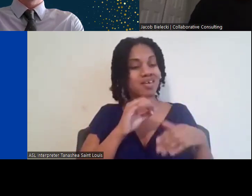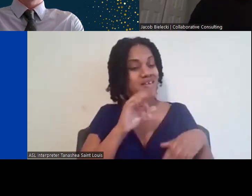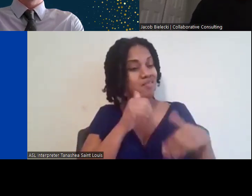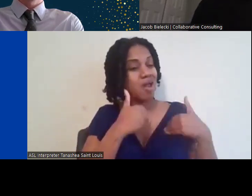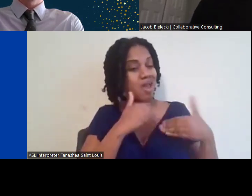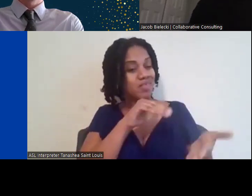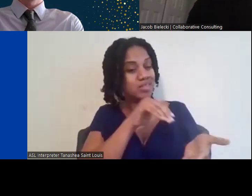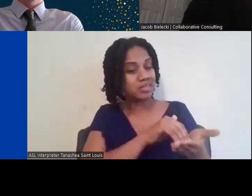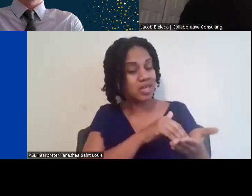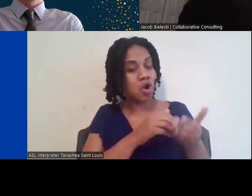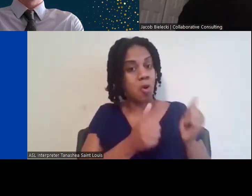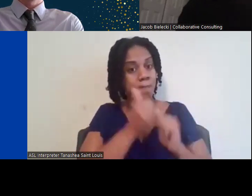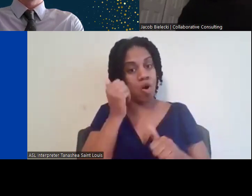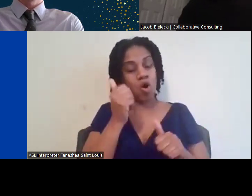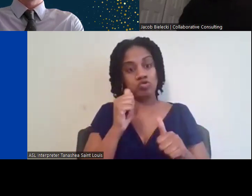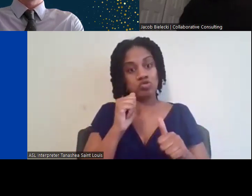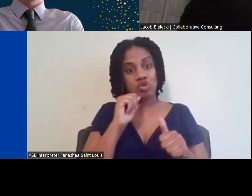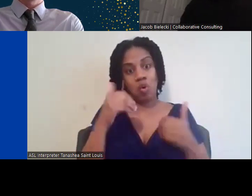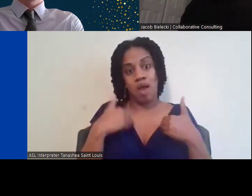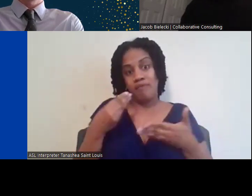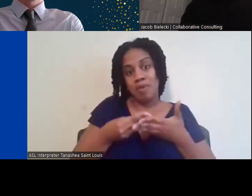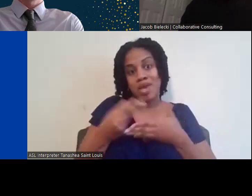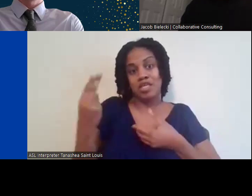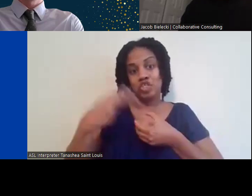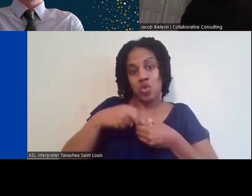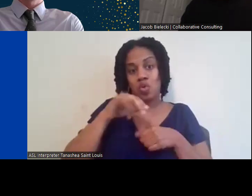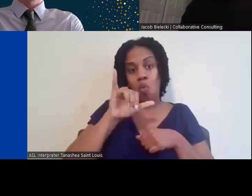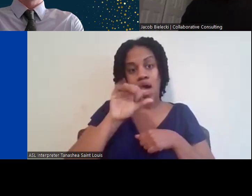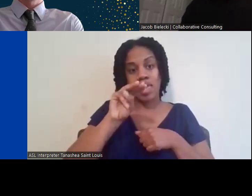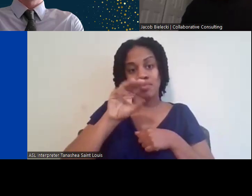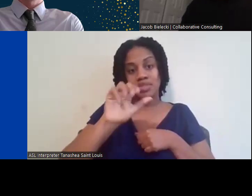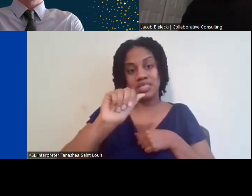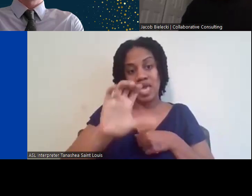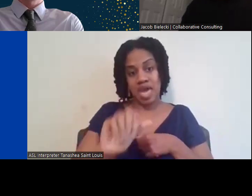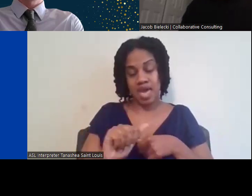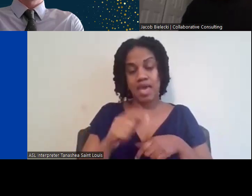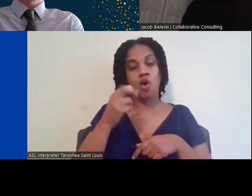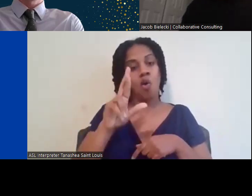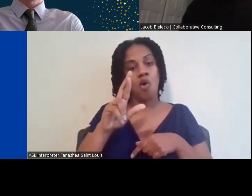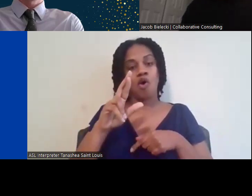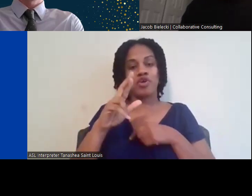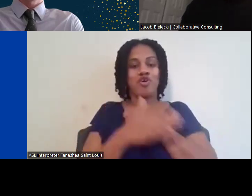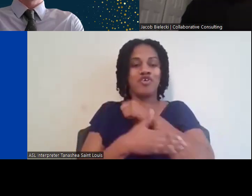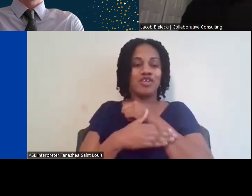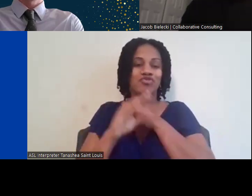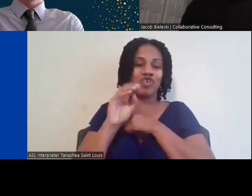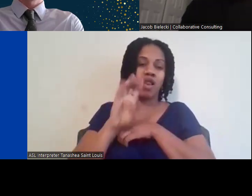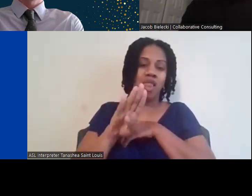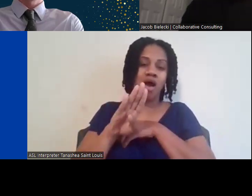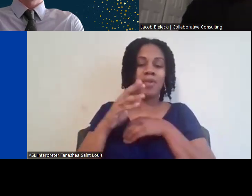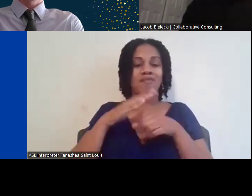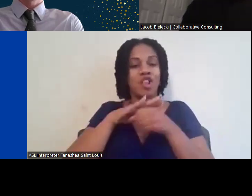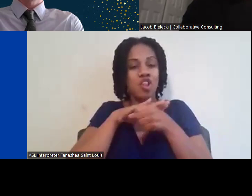seniors we work with don't have money to join like the YMCA or a country club or anything like that. So having local